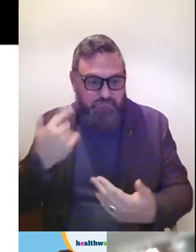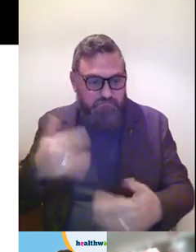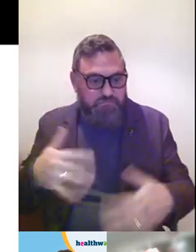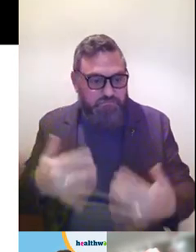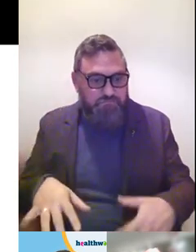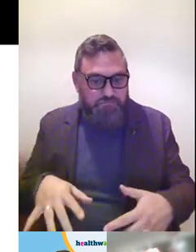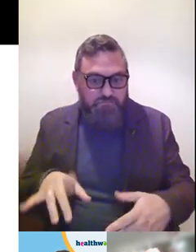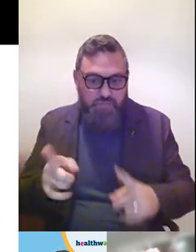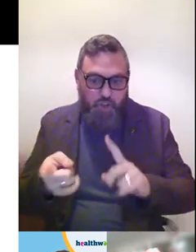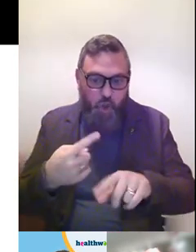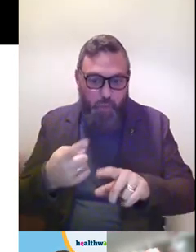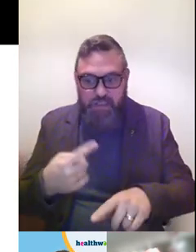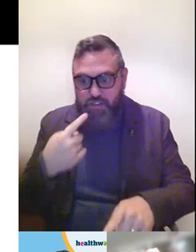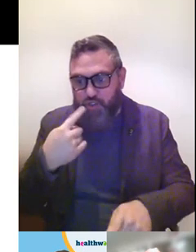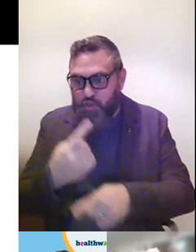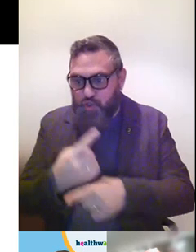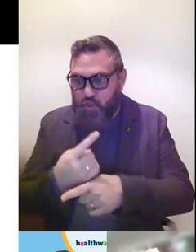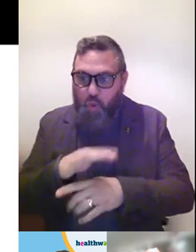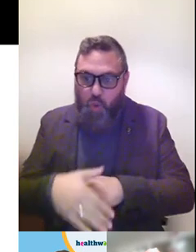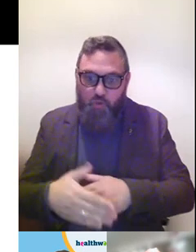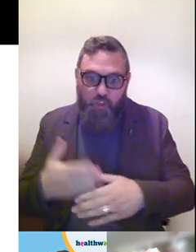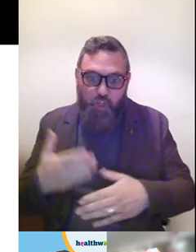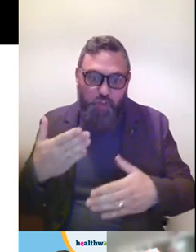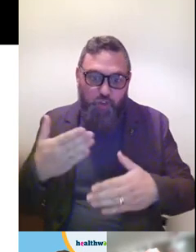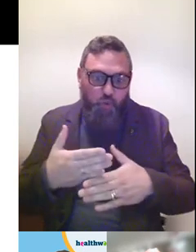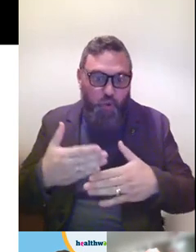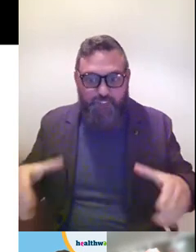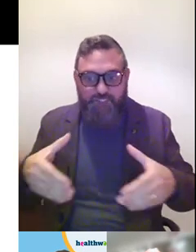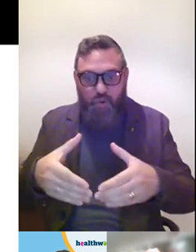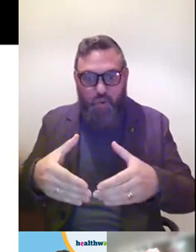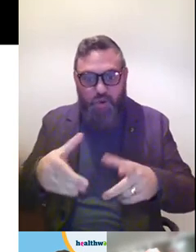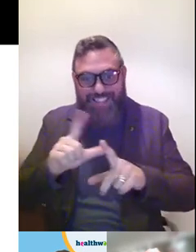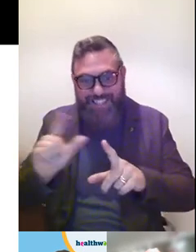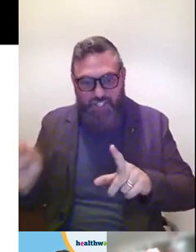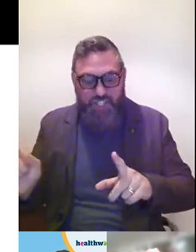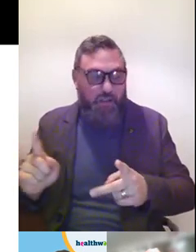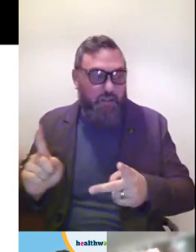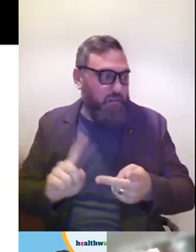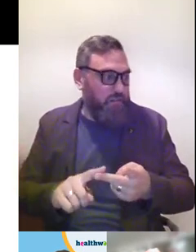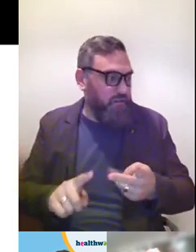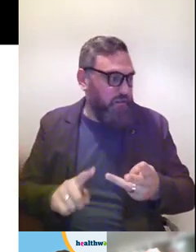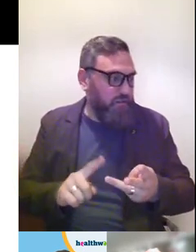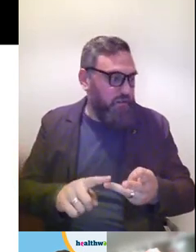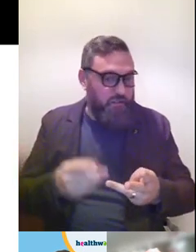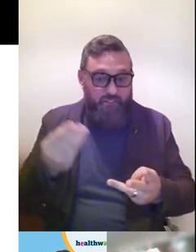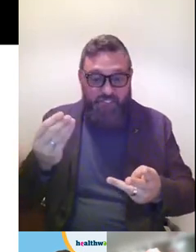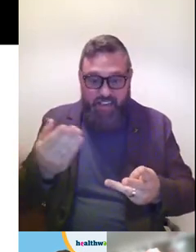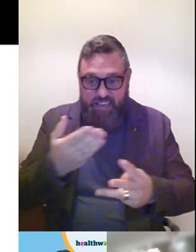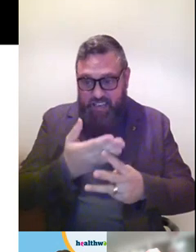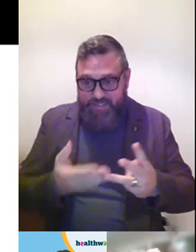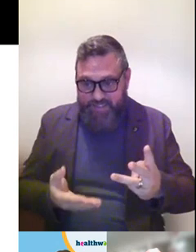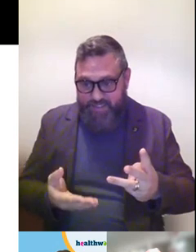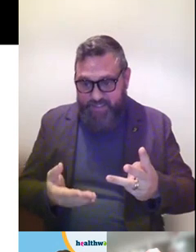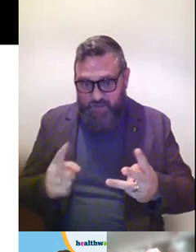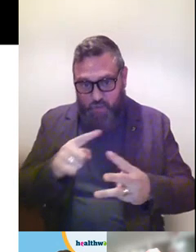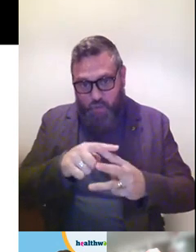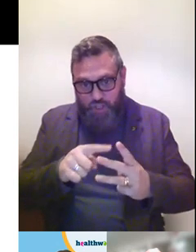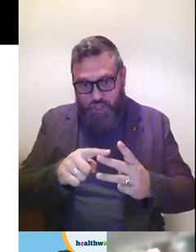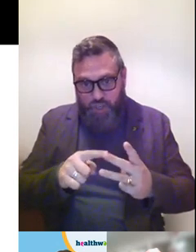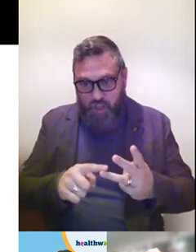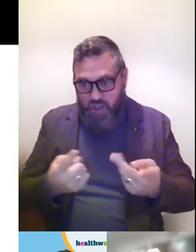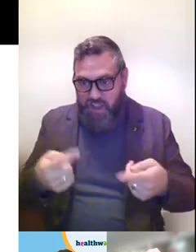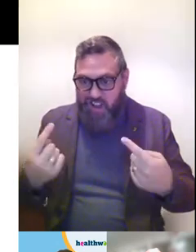you've described, talking about workforce and digital and data and finance, those are what we often describe as the